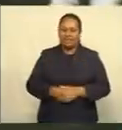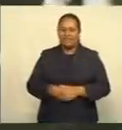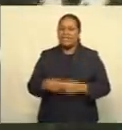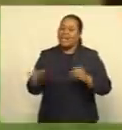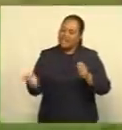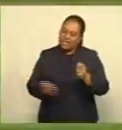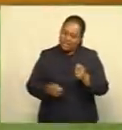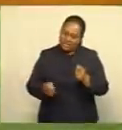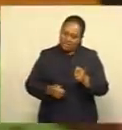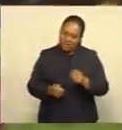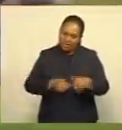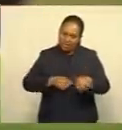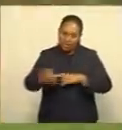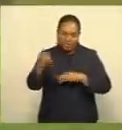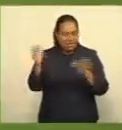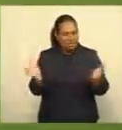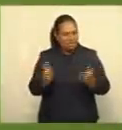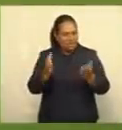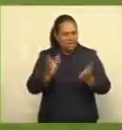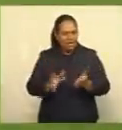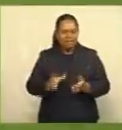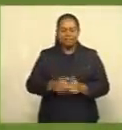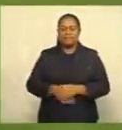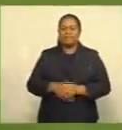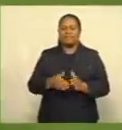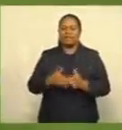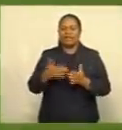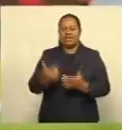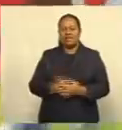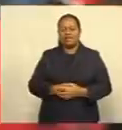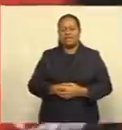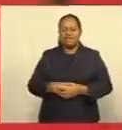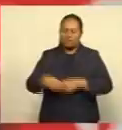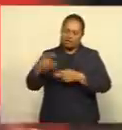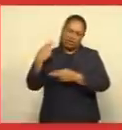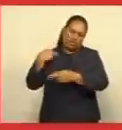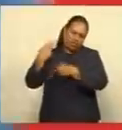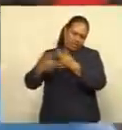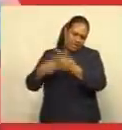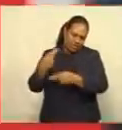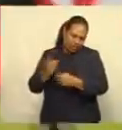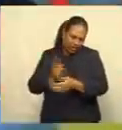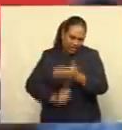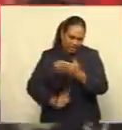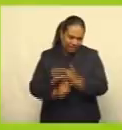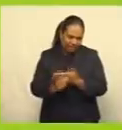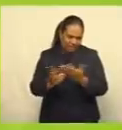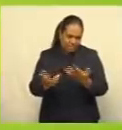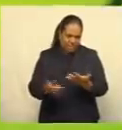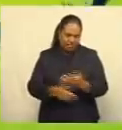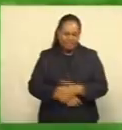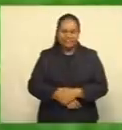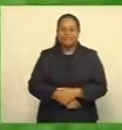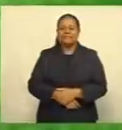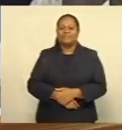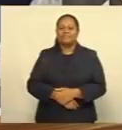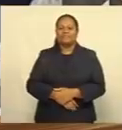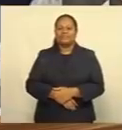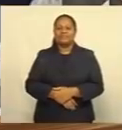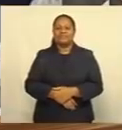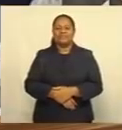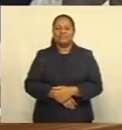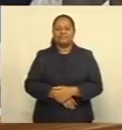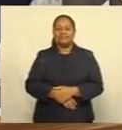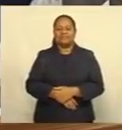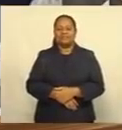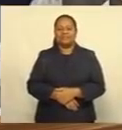discipline for players to create an unforgotten legacy in the generations to come. Tailima Terkula, FBC Sports.